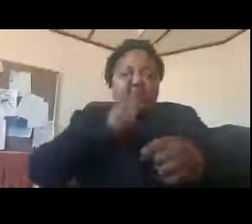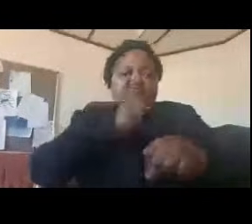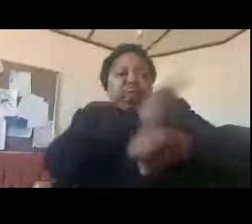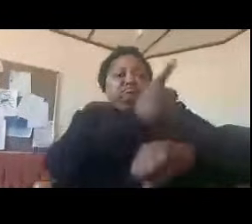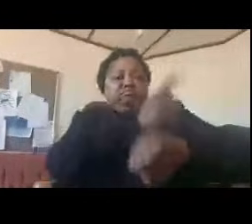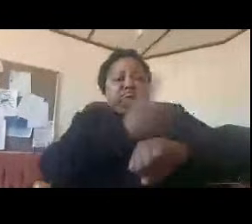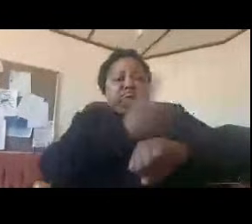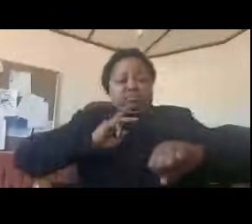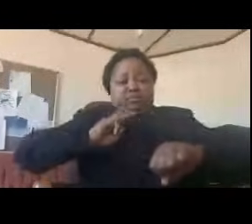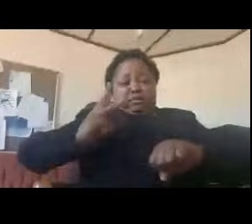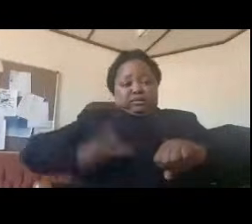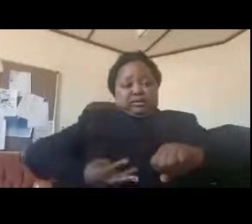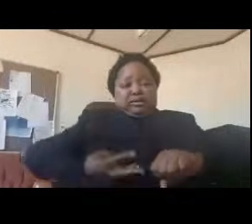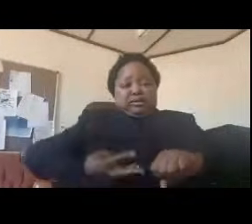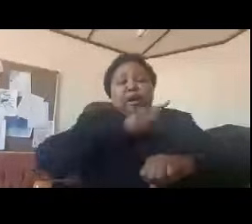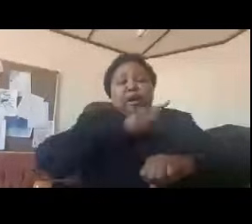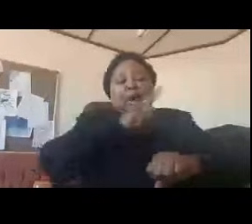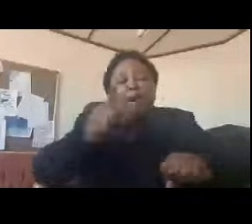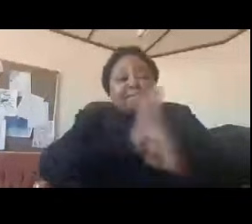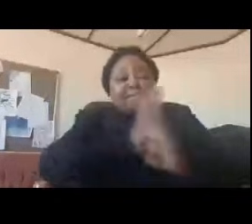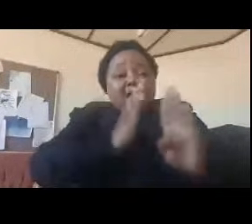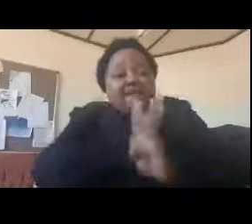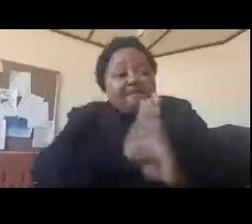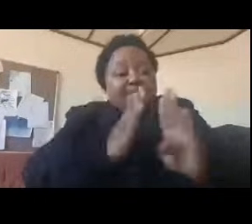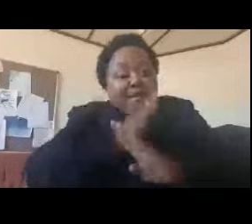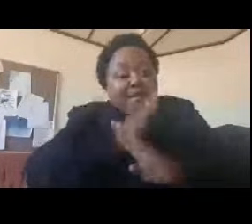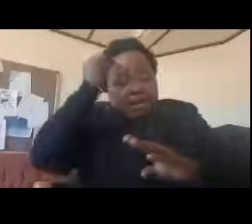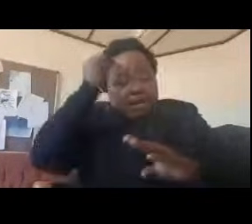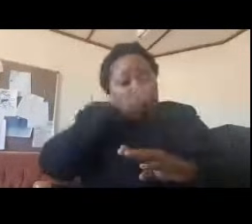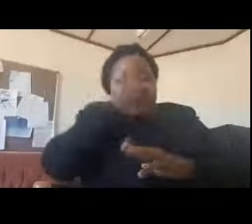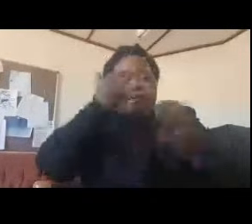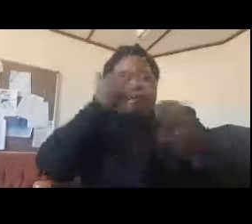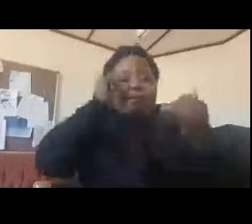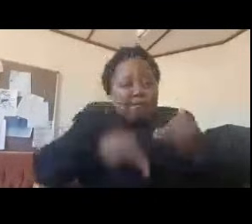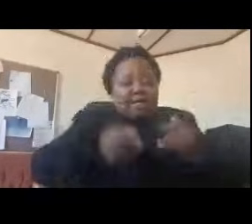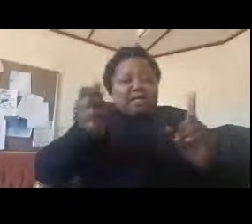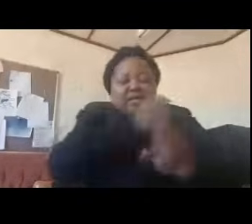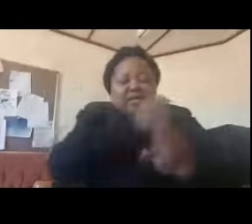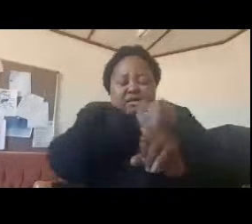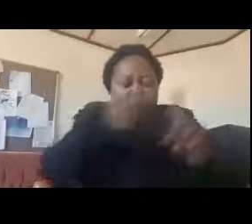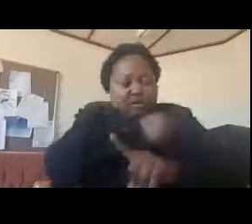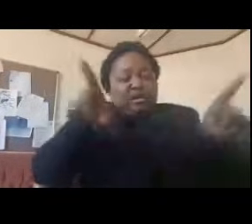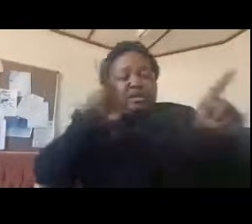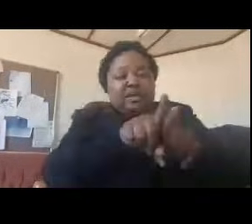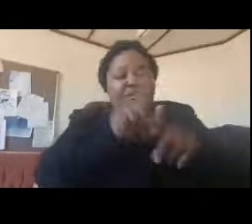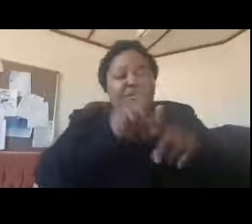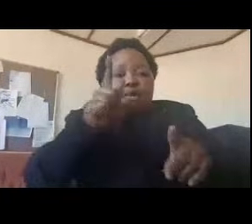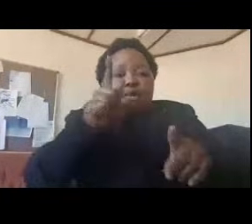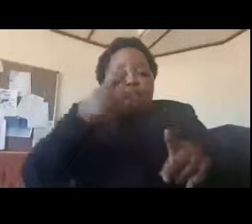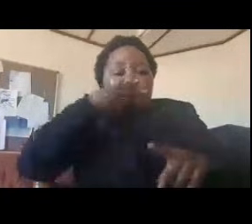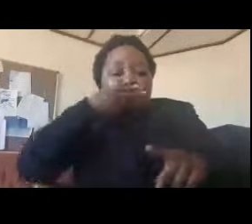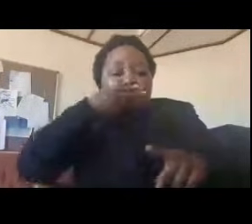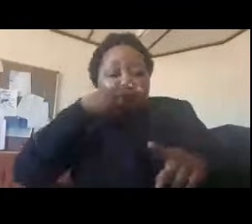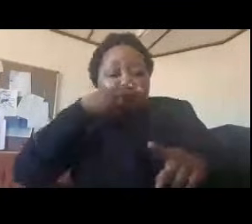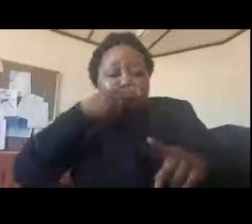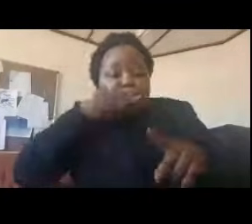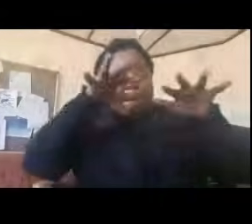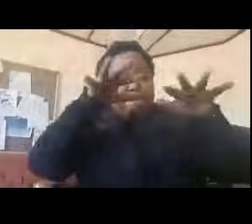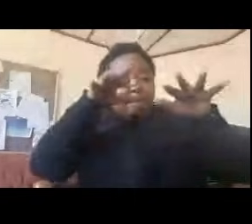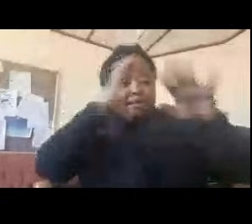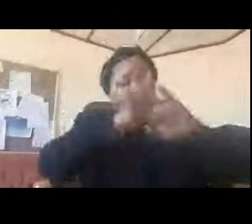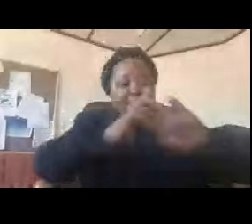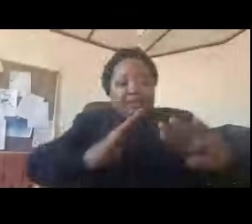and socially repulsive as smoking in a public place, the laws will only catch 1%